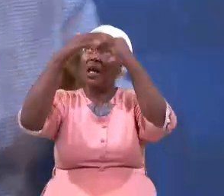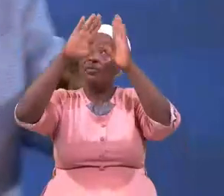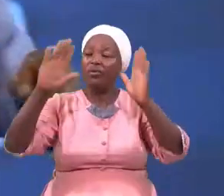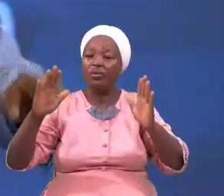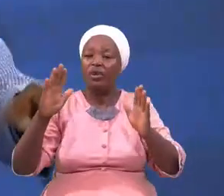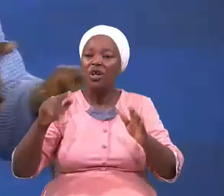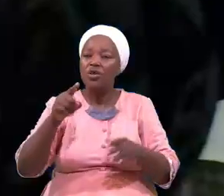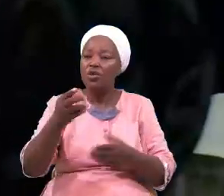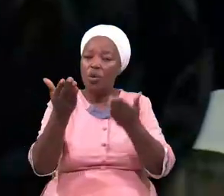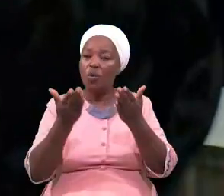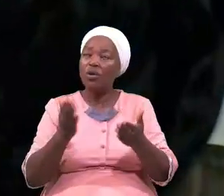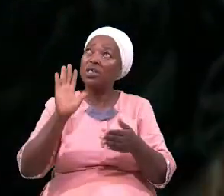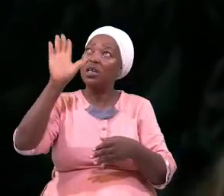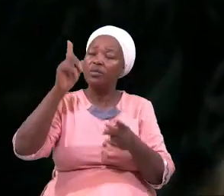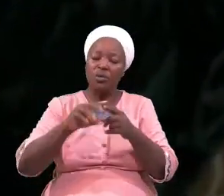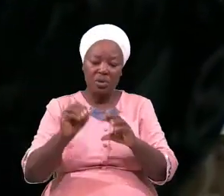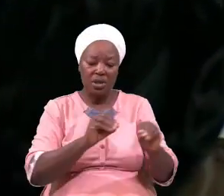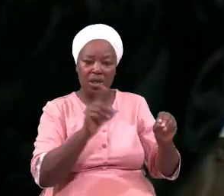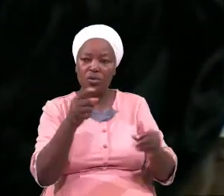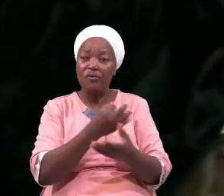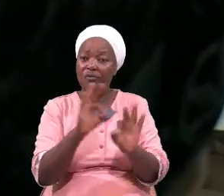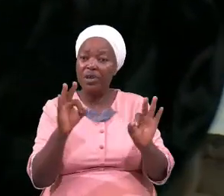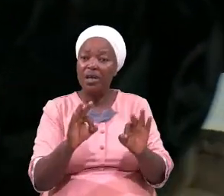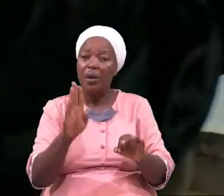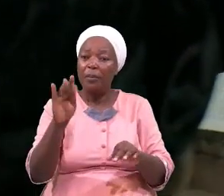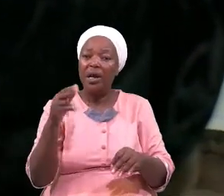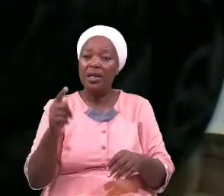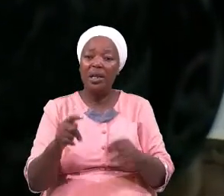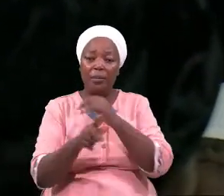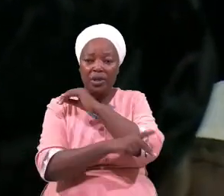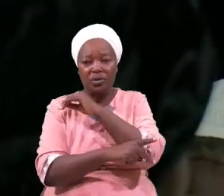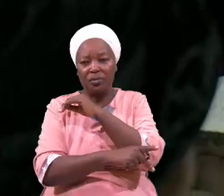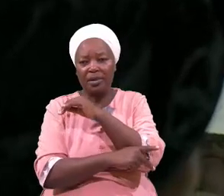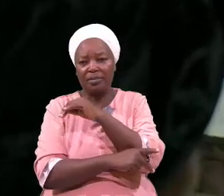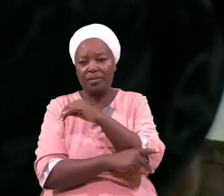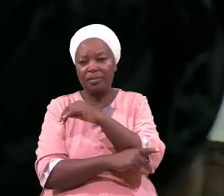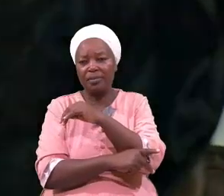You want him to set you free by the Passover.